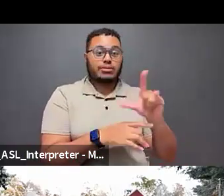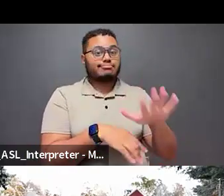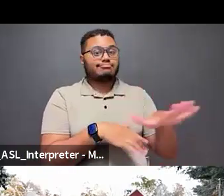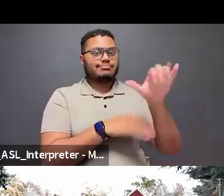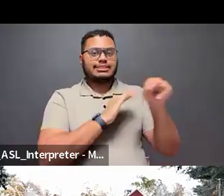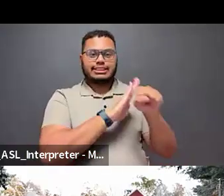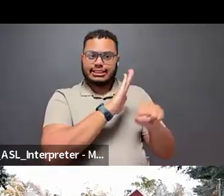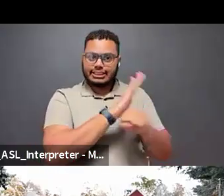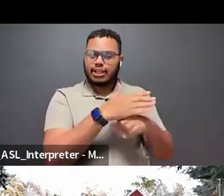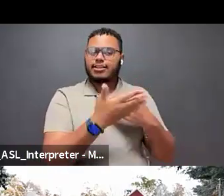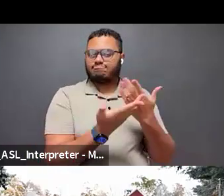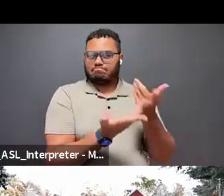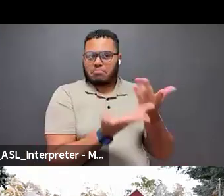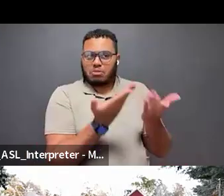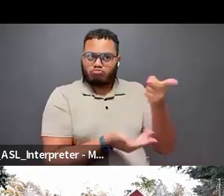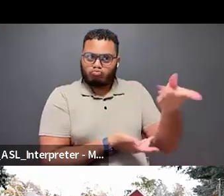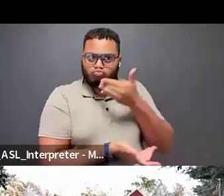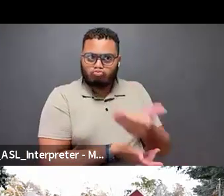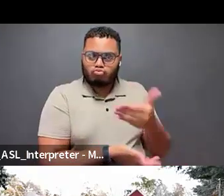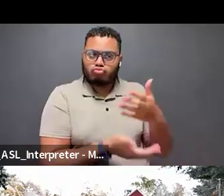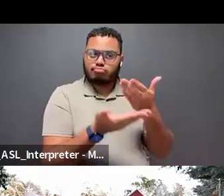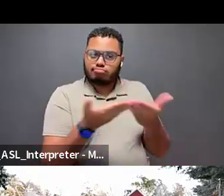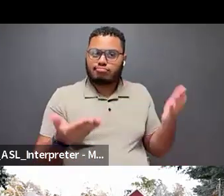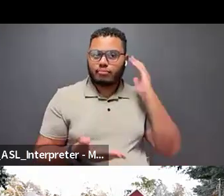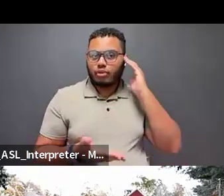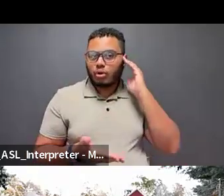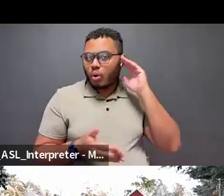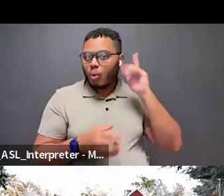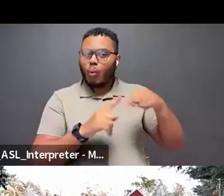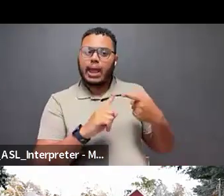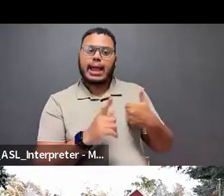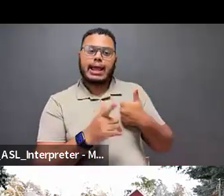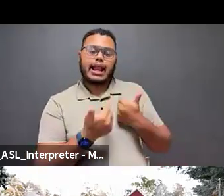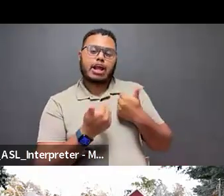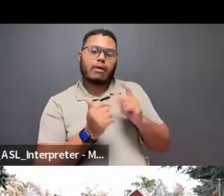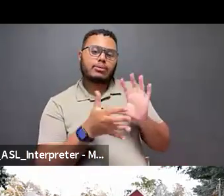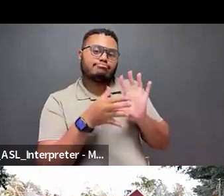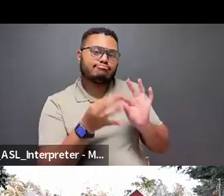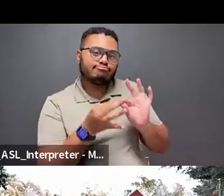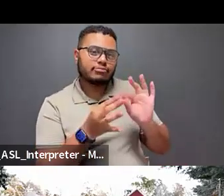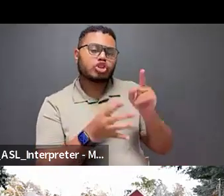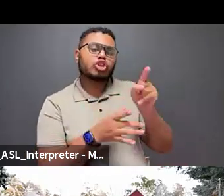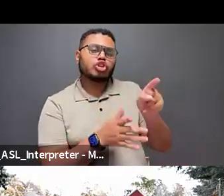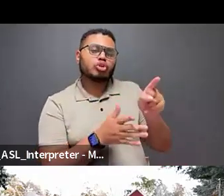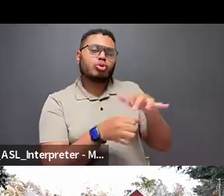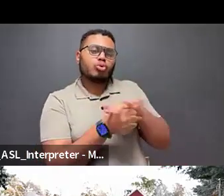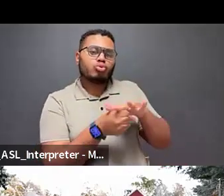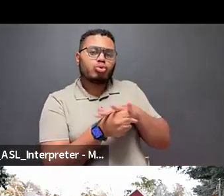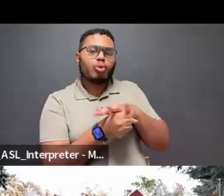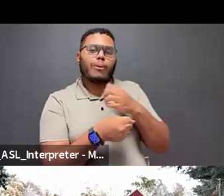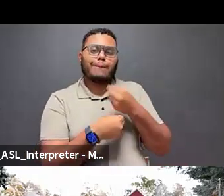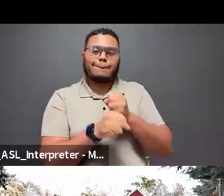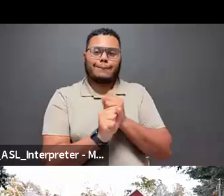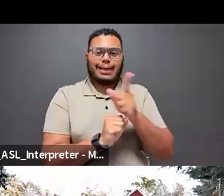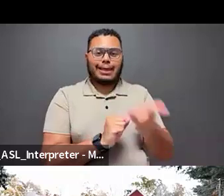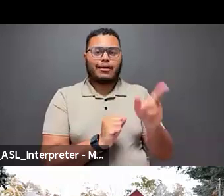trying to help our local land trust make an all access trail for us here in Westport, I did some searching around of trails as well. And I